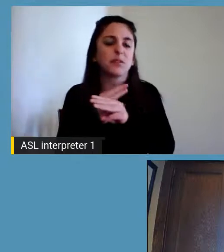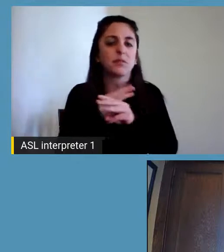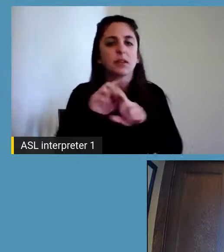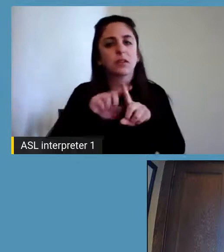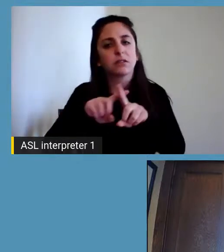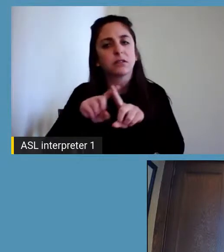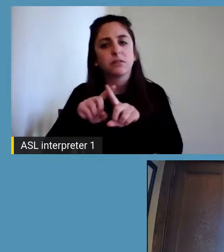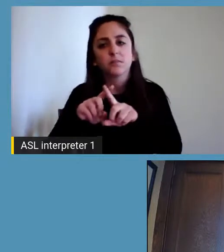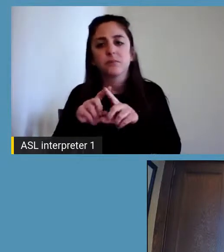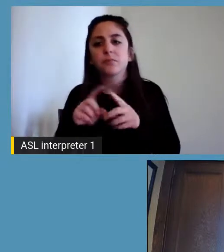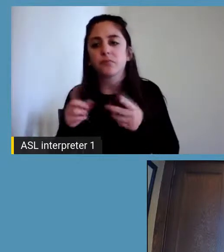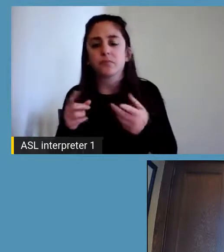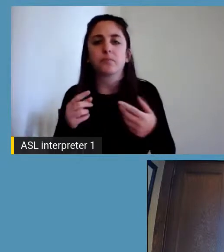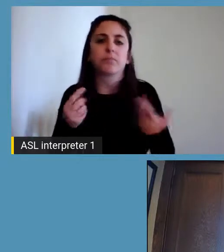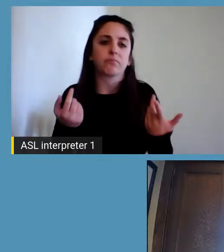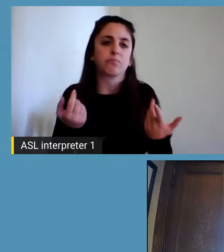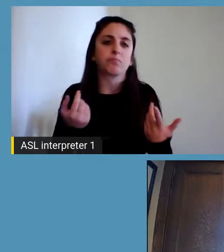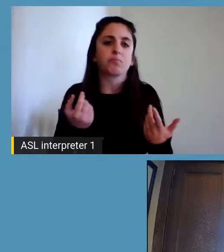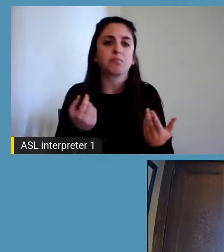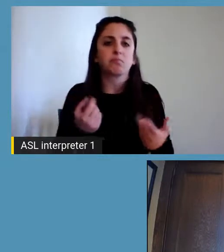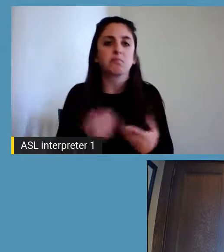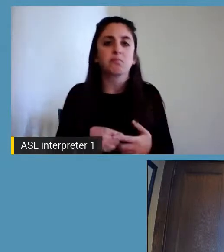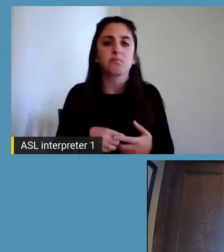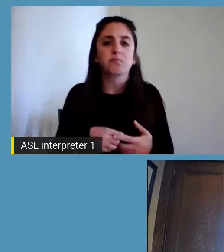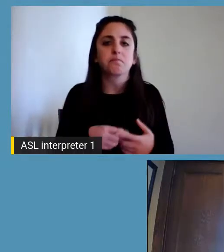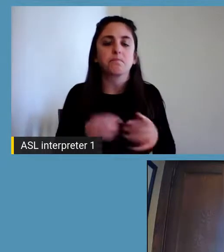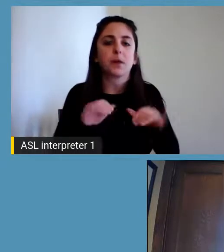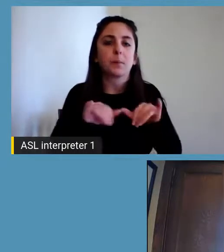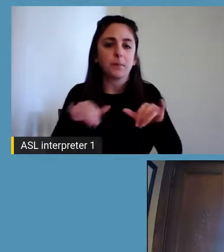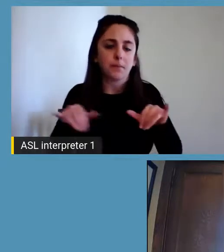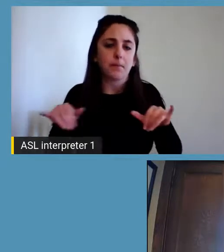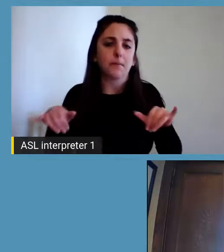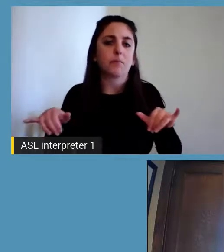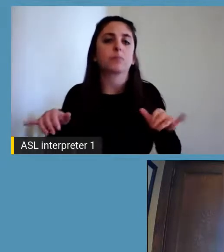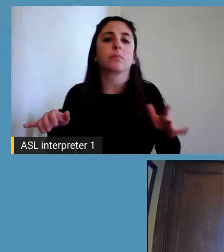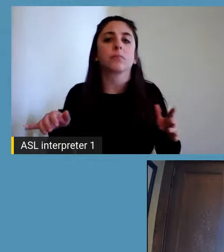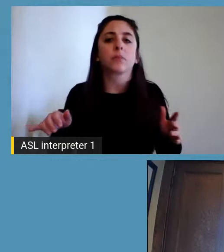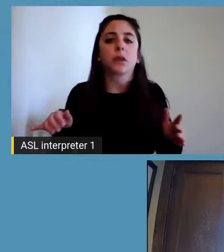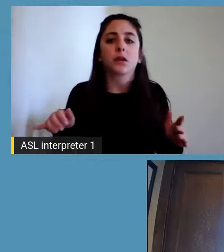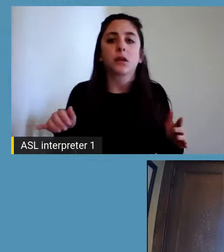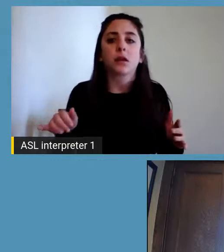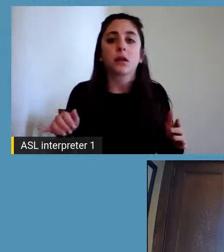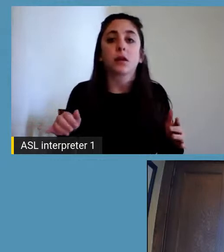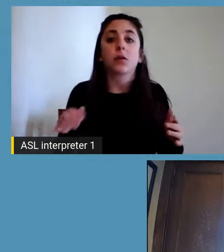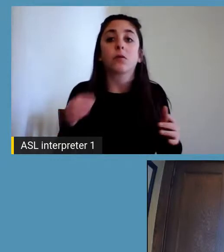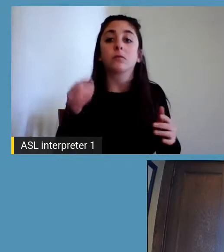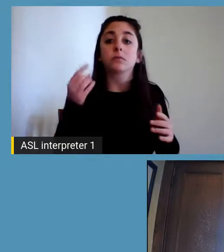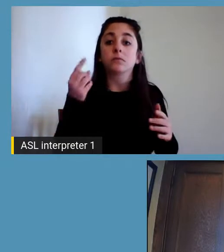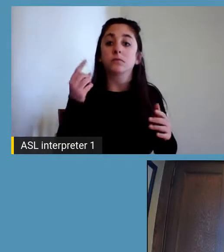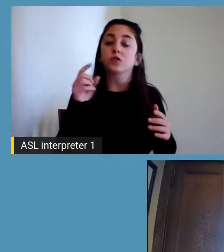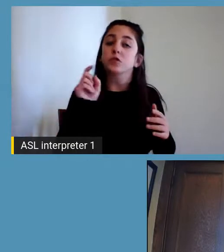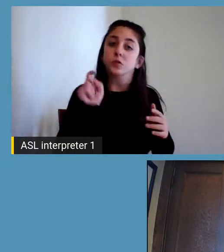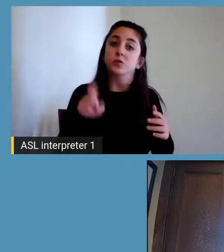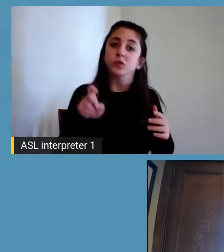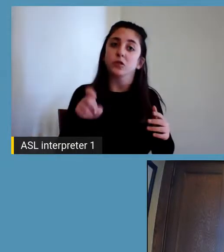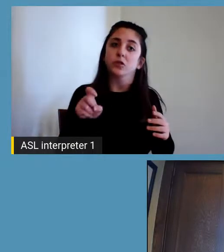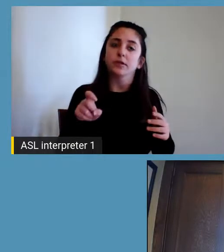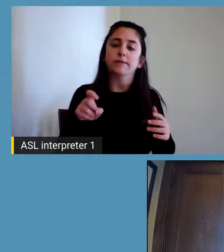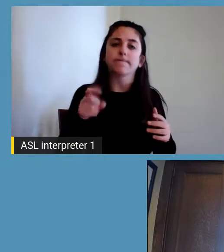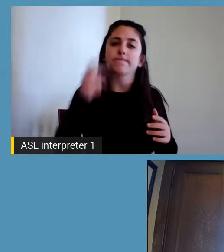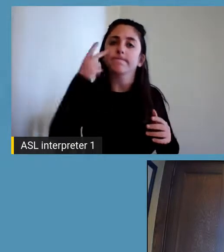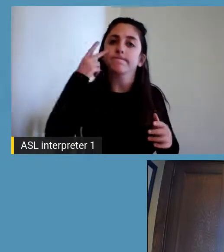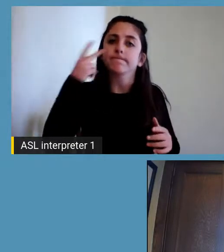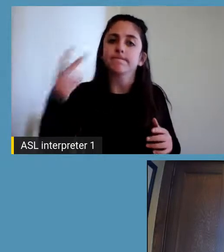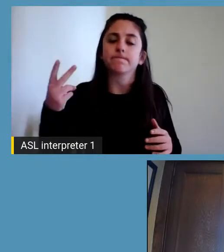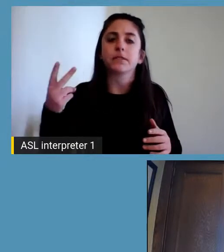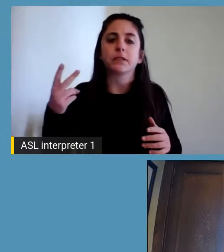that turns into a pattern again. But yes, one should definitely take a look at what you can do with LiDAR